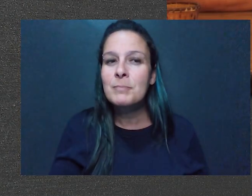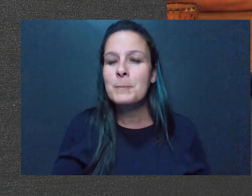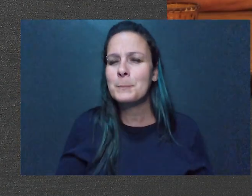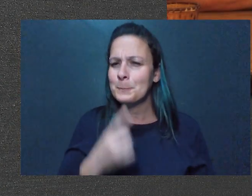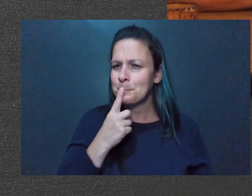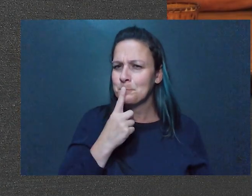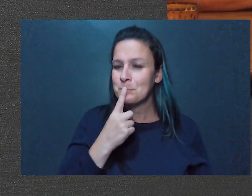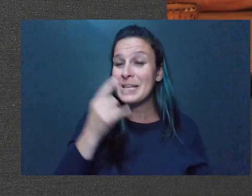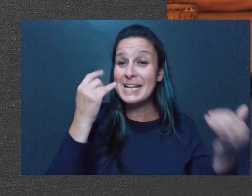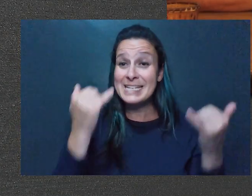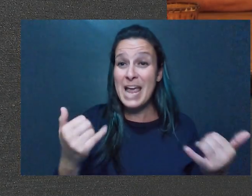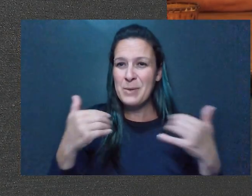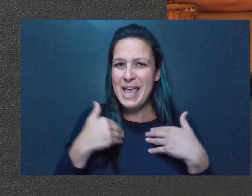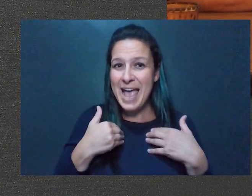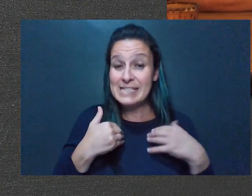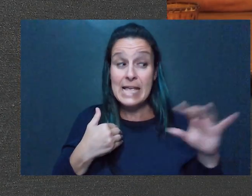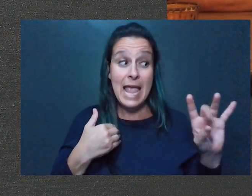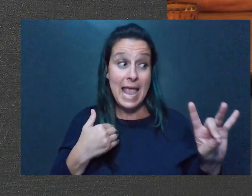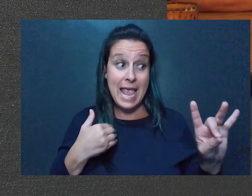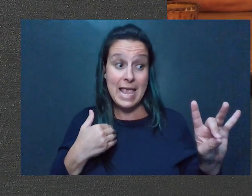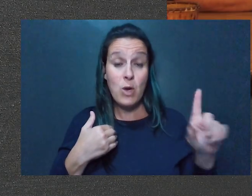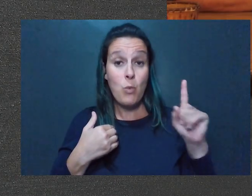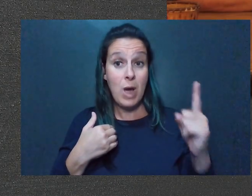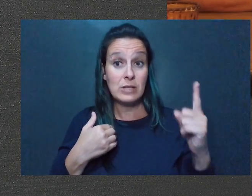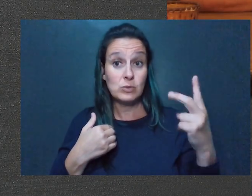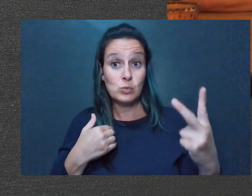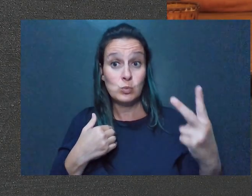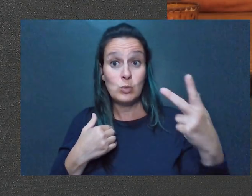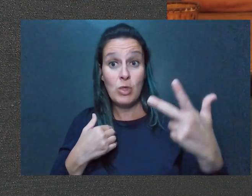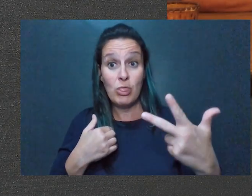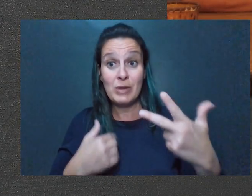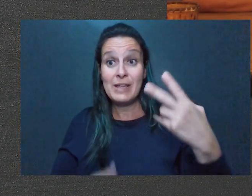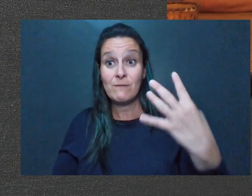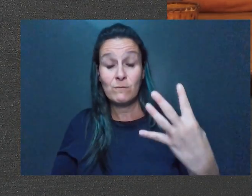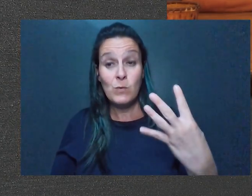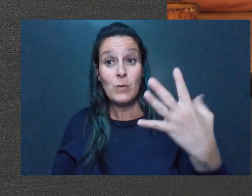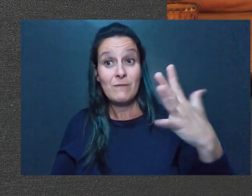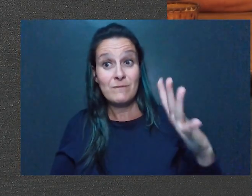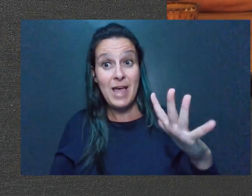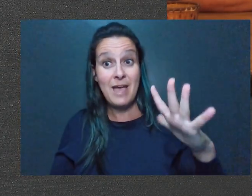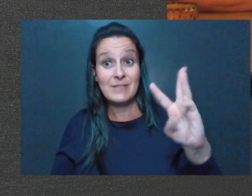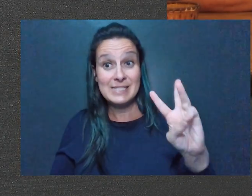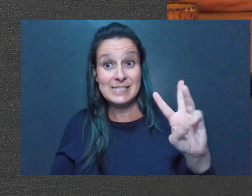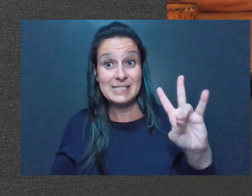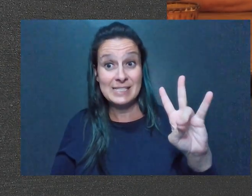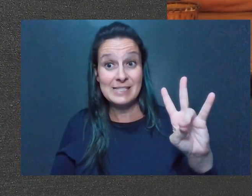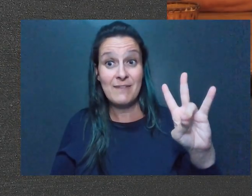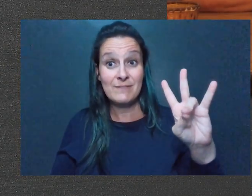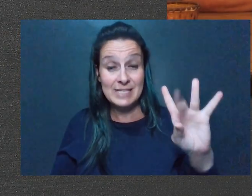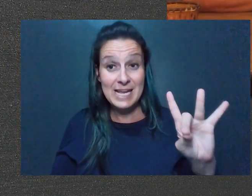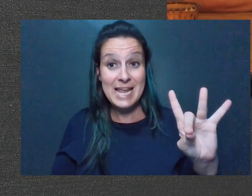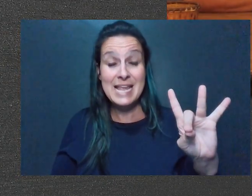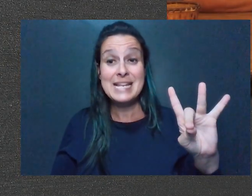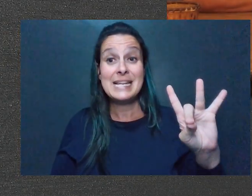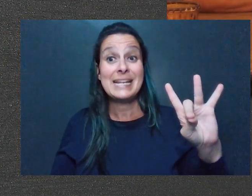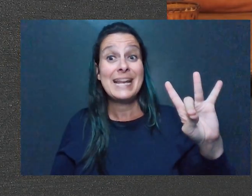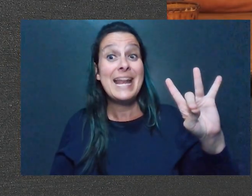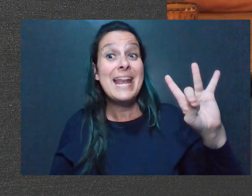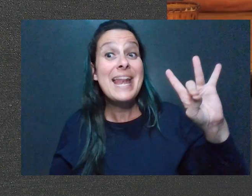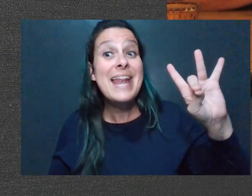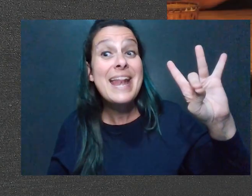Now he had 8. Let's count them. 1, 2, 3, 4, 5, 6, 7,